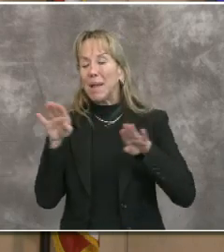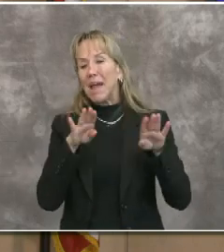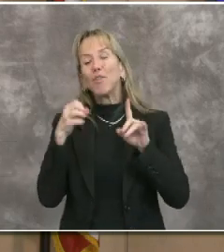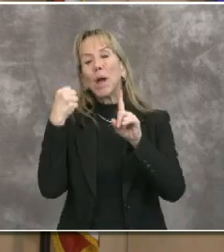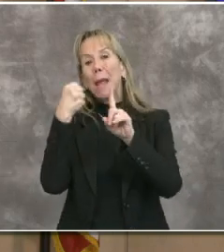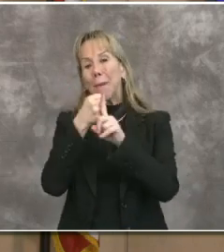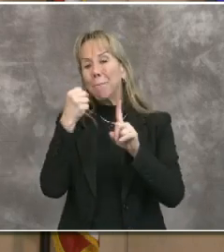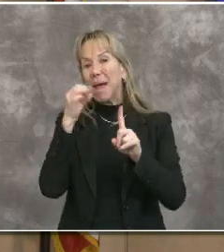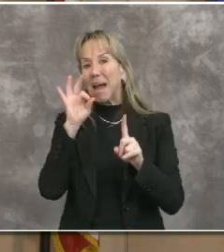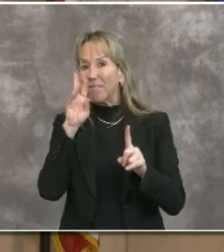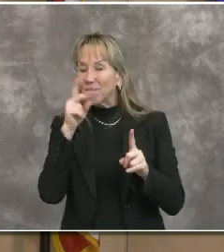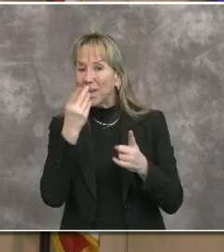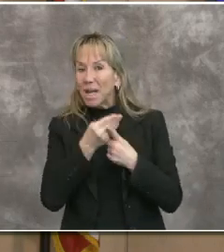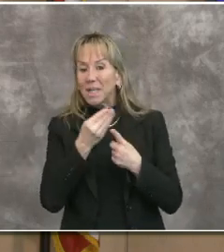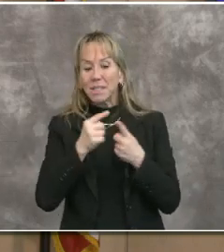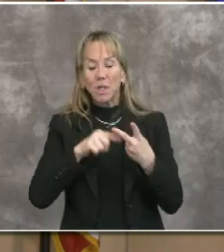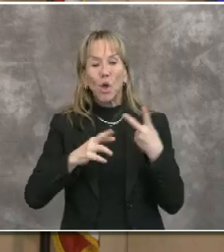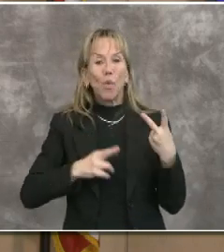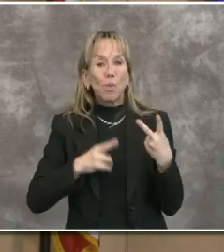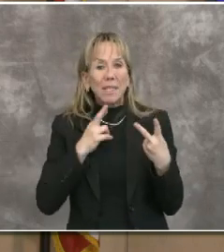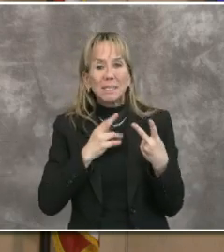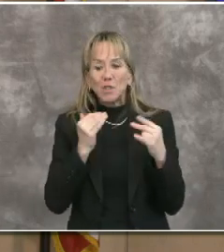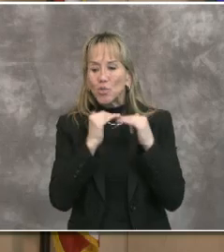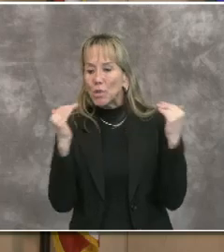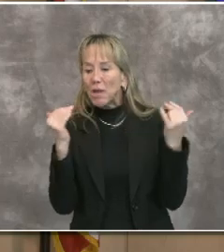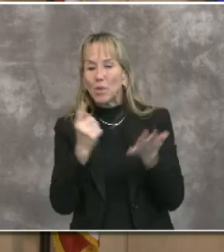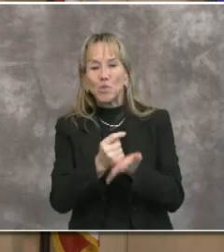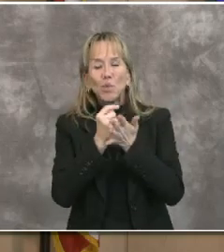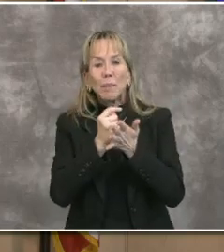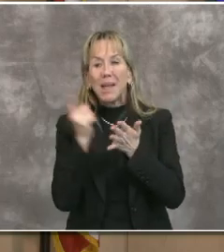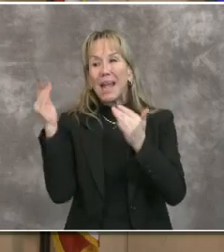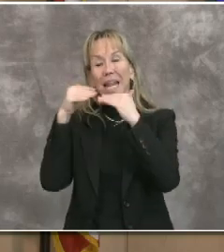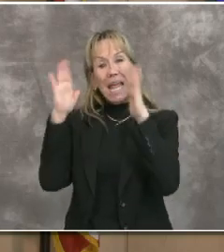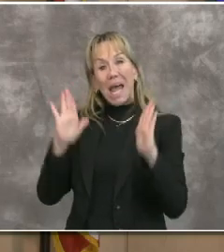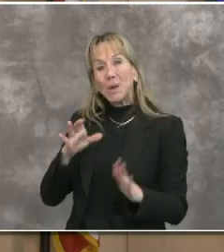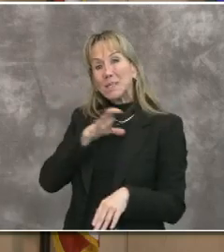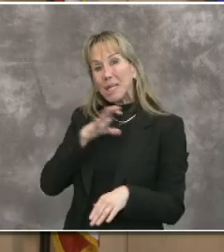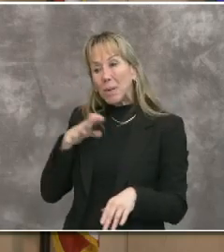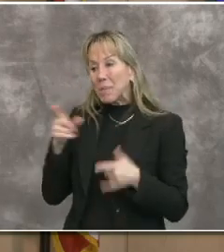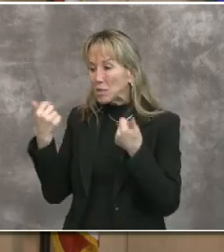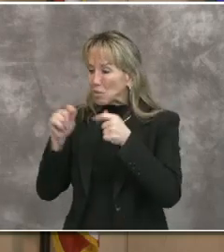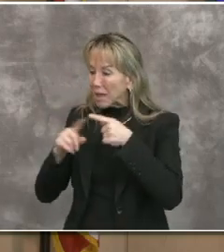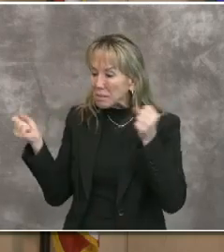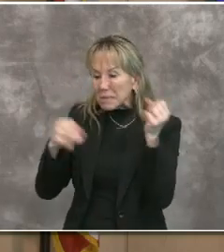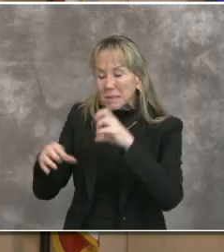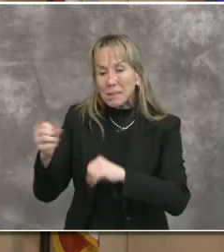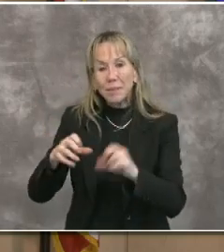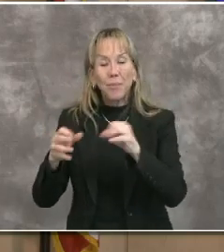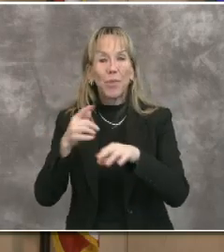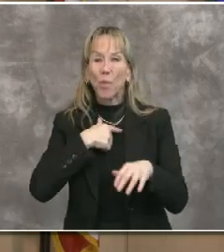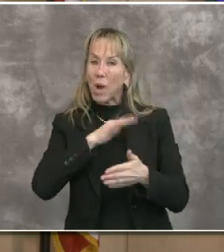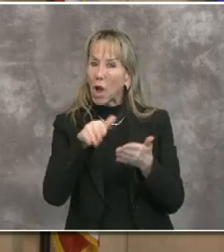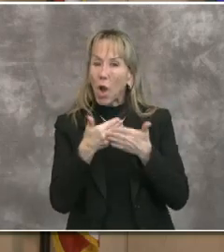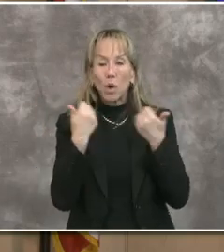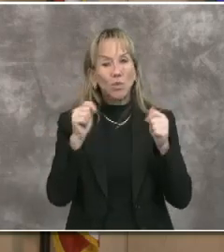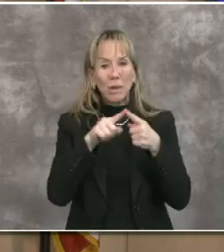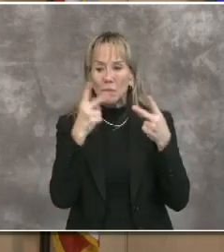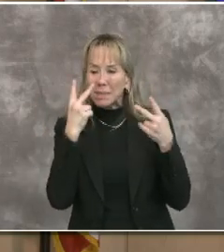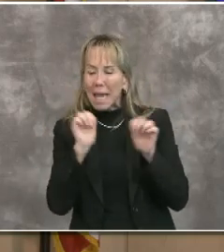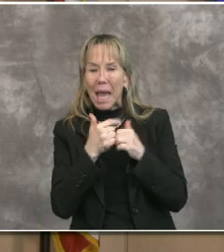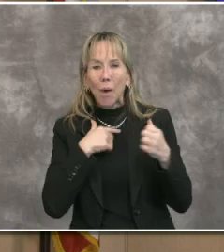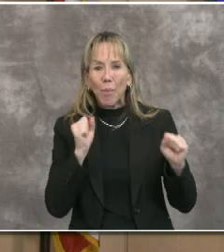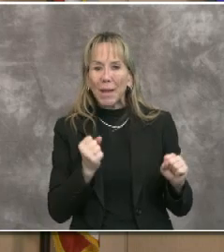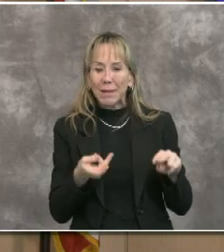more residential level treatment and other things. Housing Commission is working on things. Everyone's trying to look at what they may be able to do to increase that supply